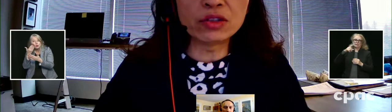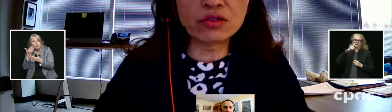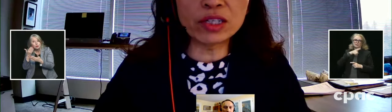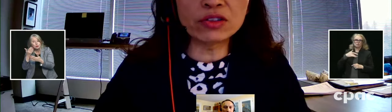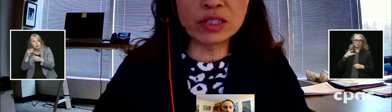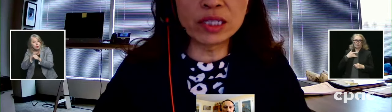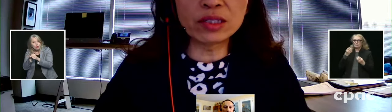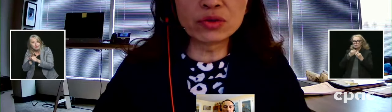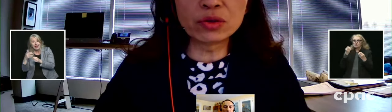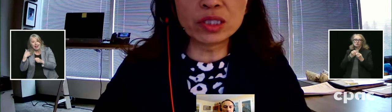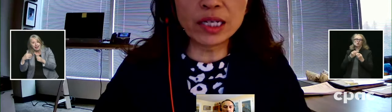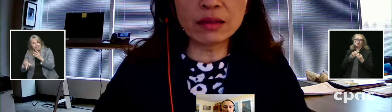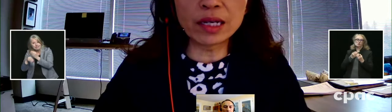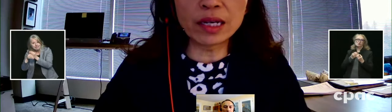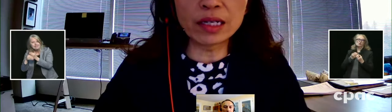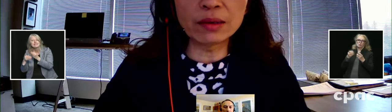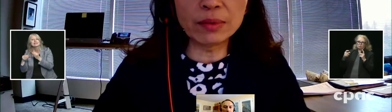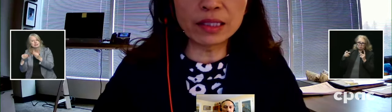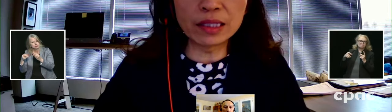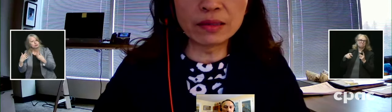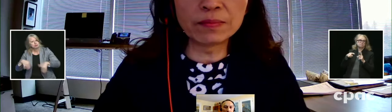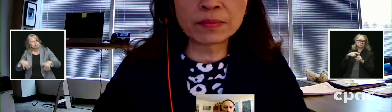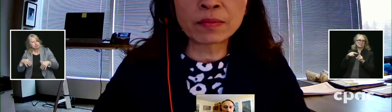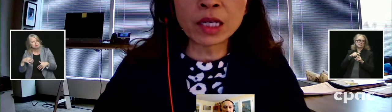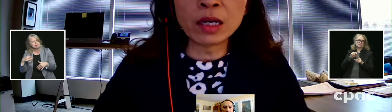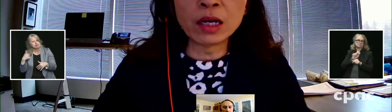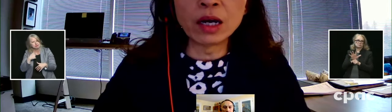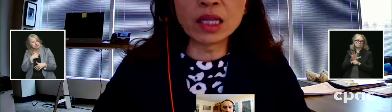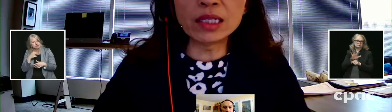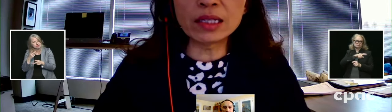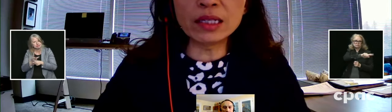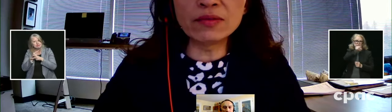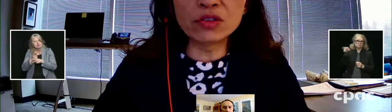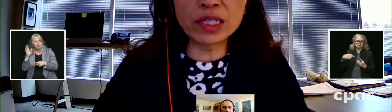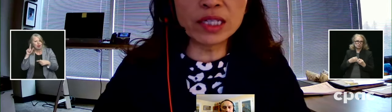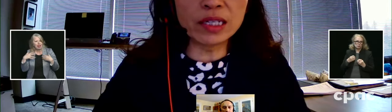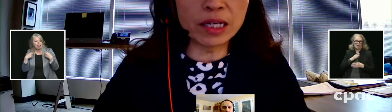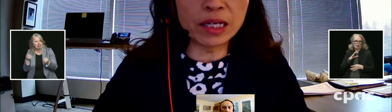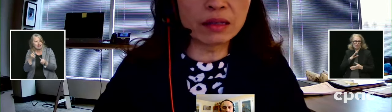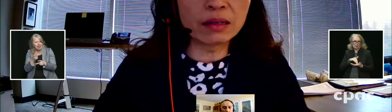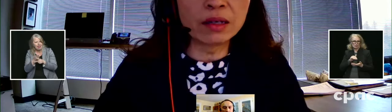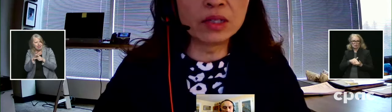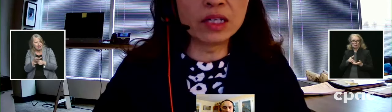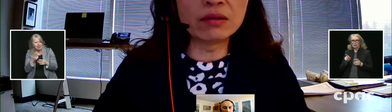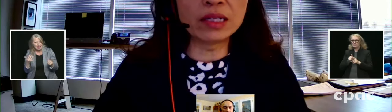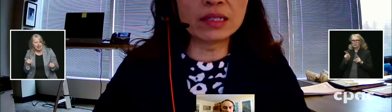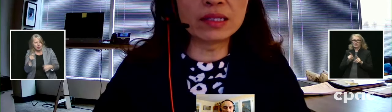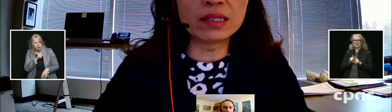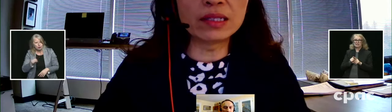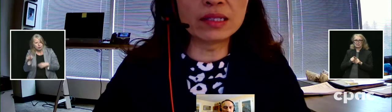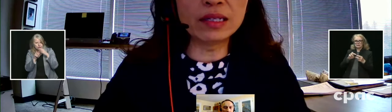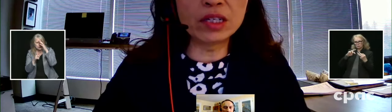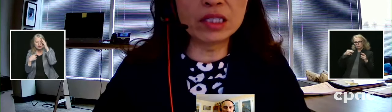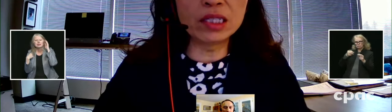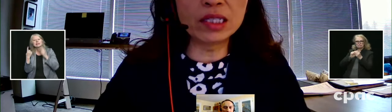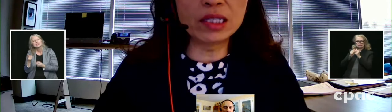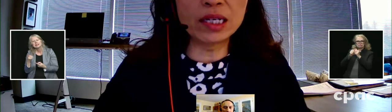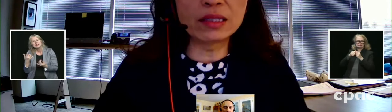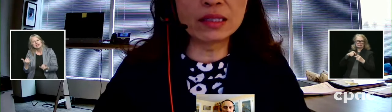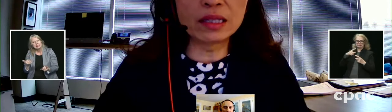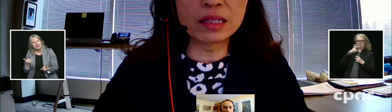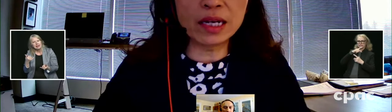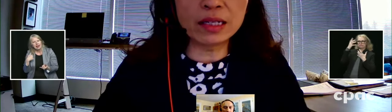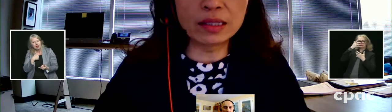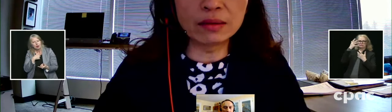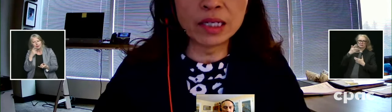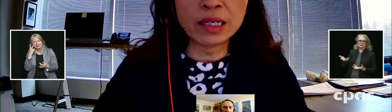and stretched and exhausted healthcare capacity. On this even trickier path, we know that the same certainty as